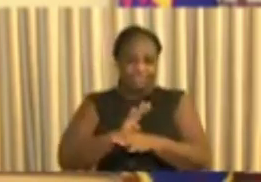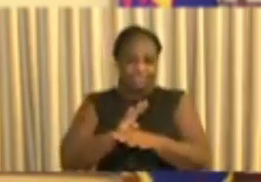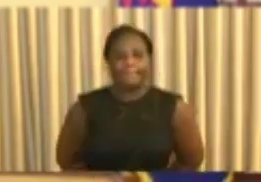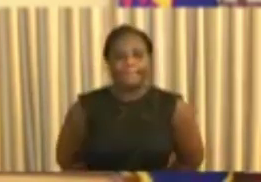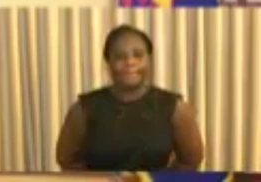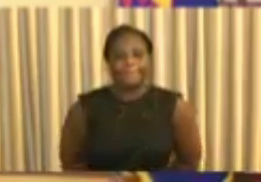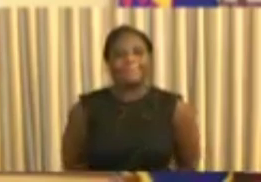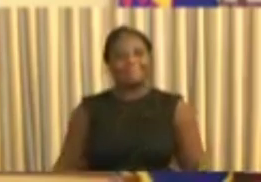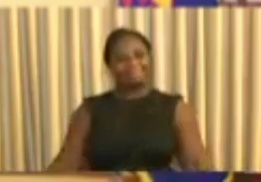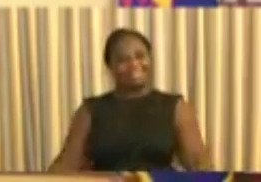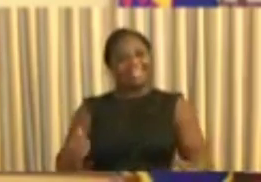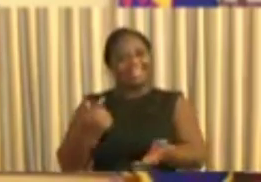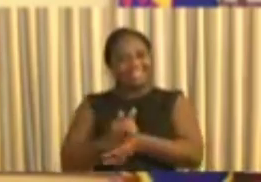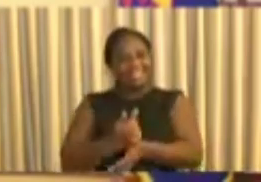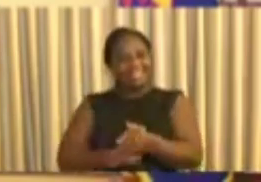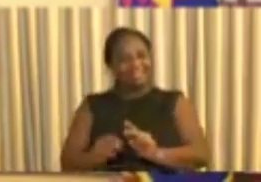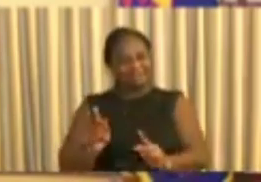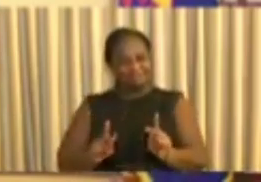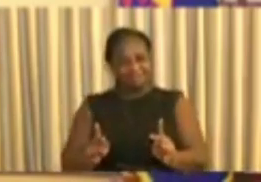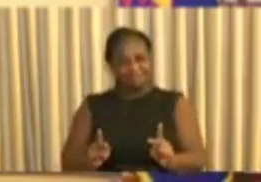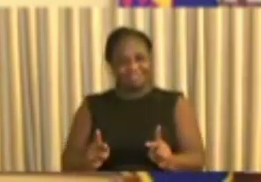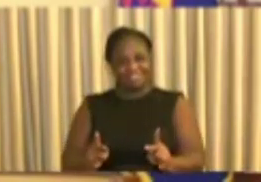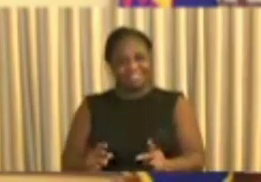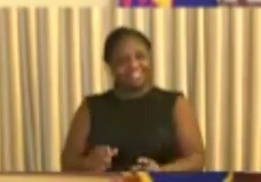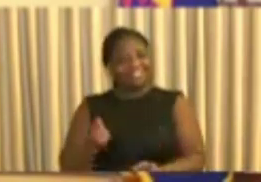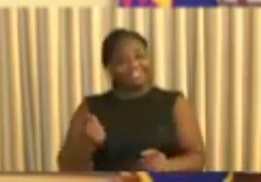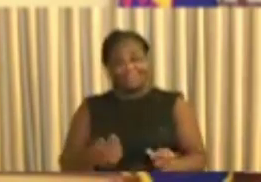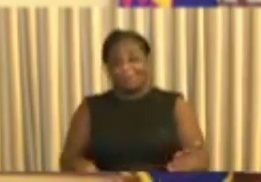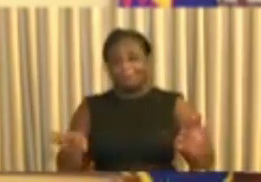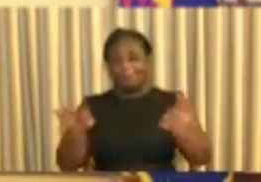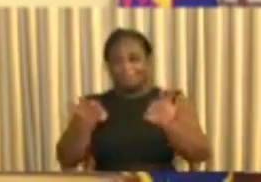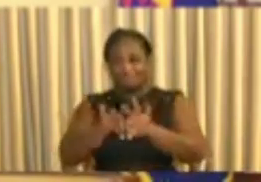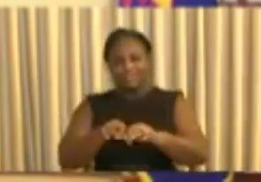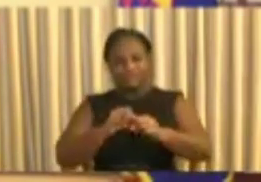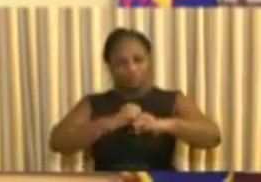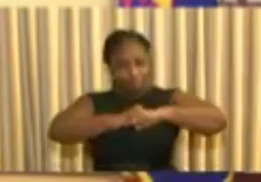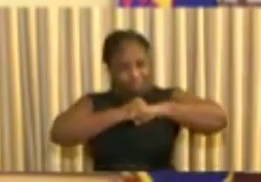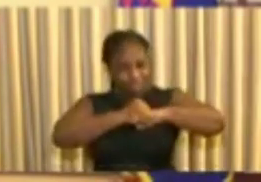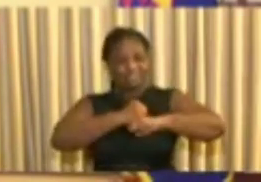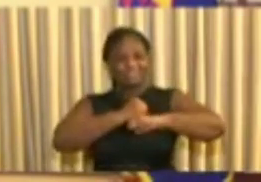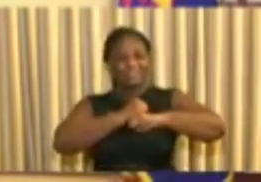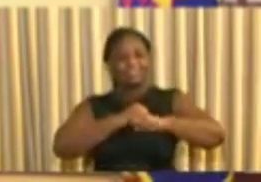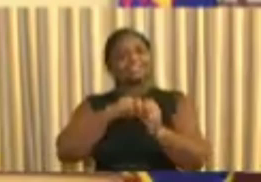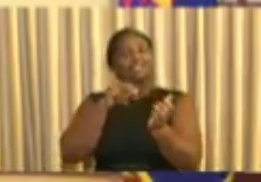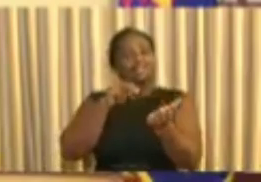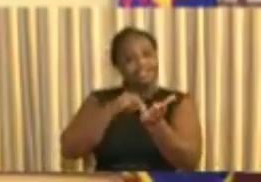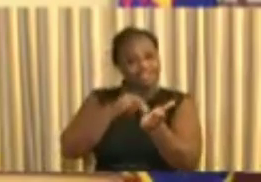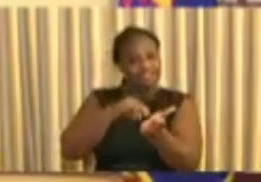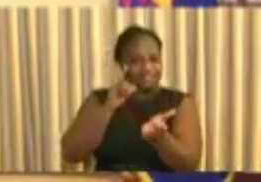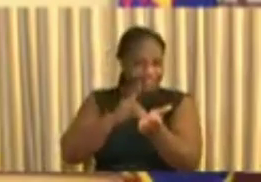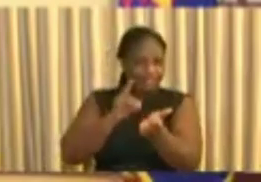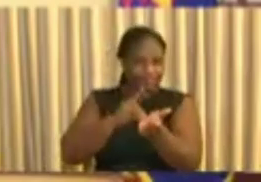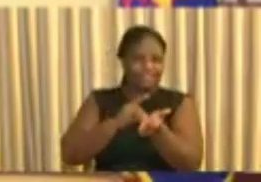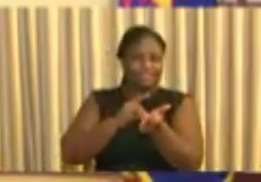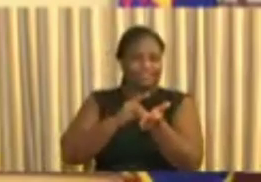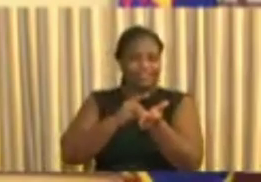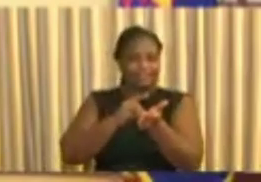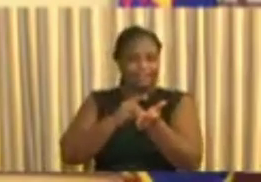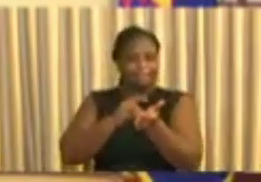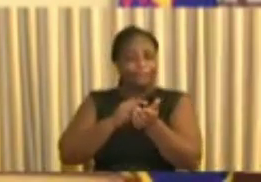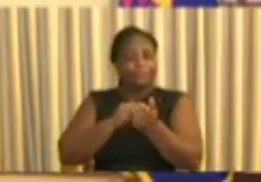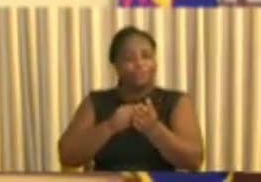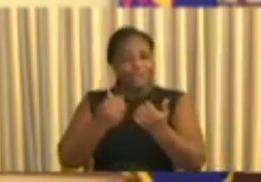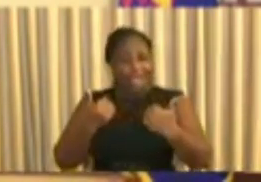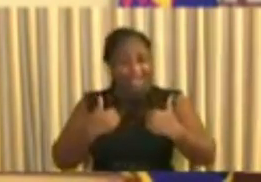businesses. Fellow Ghanaians, it is vital that we protect the lives of our frontline health workers who